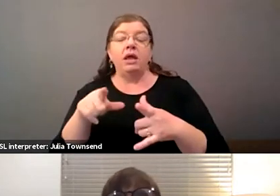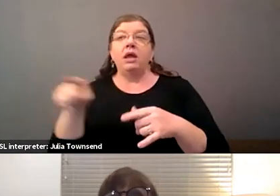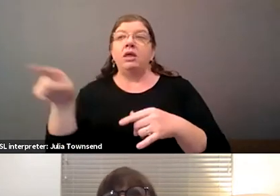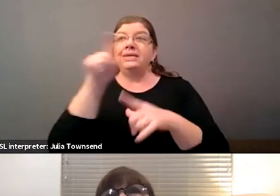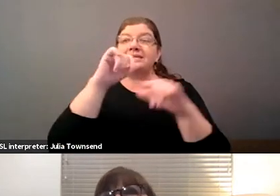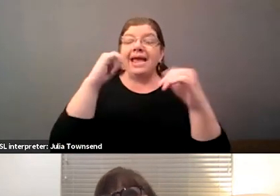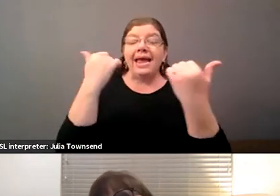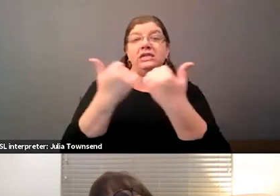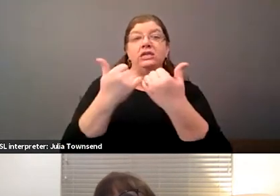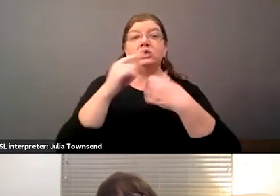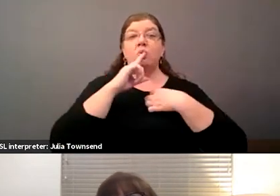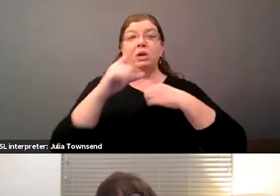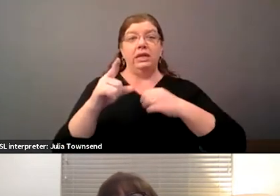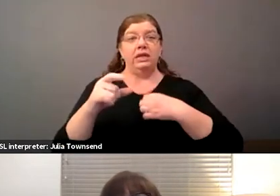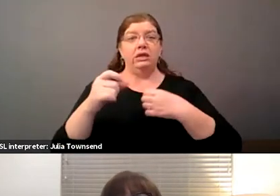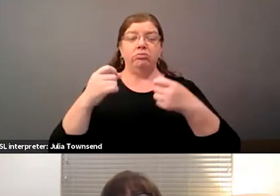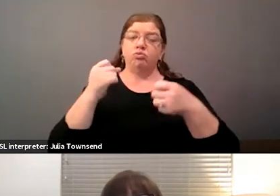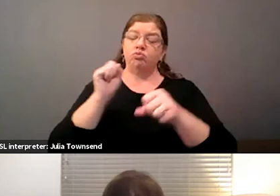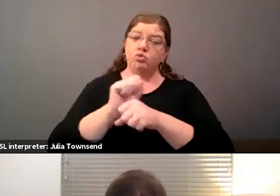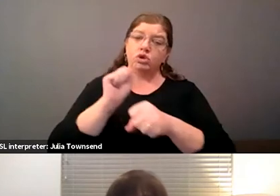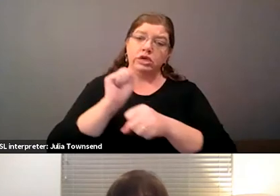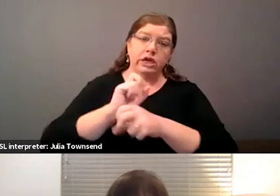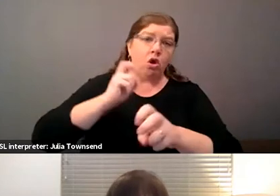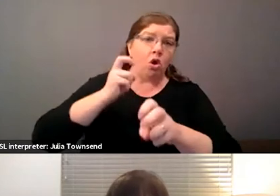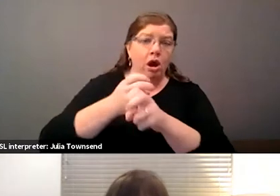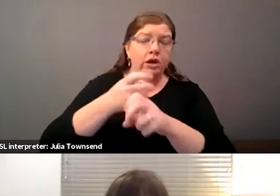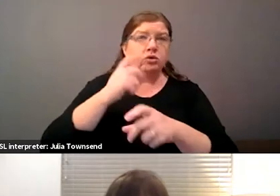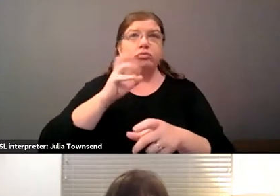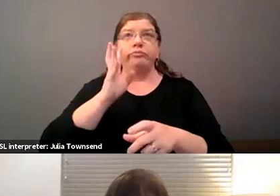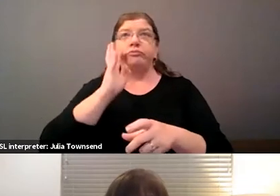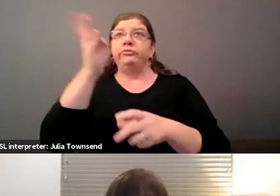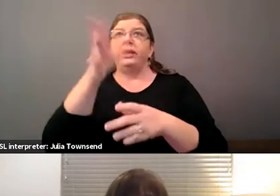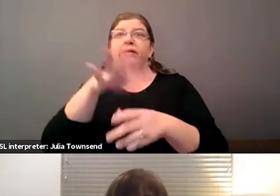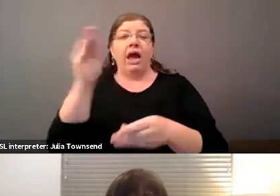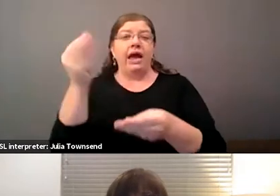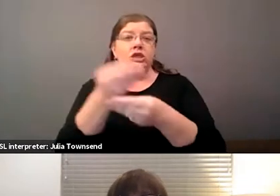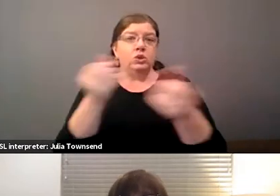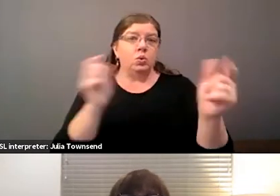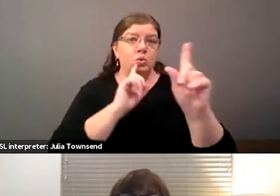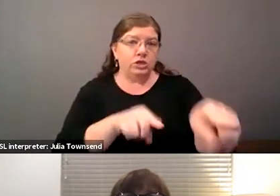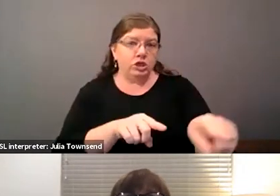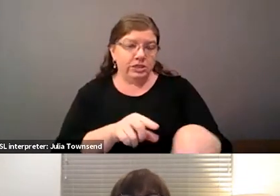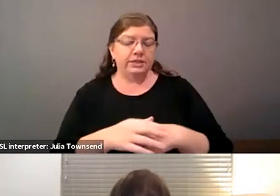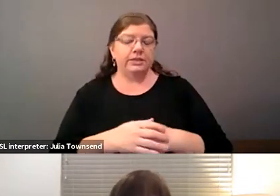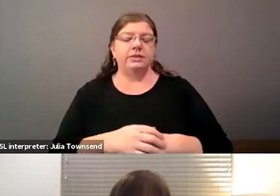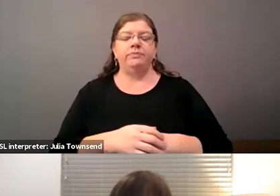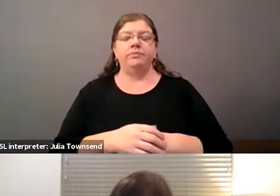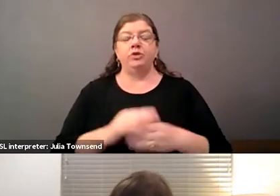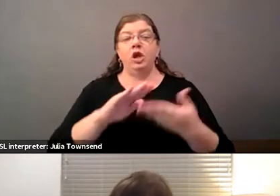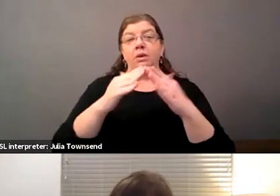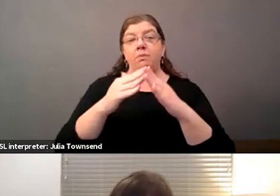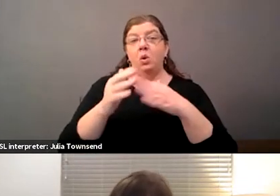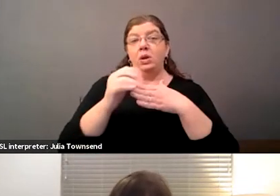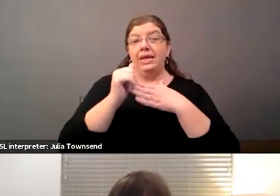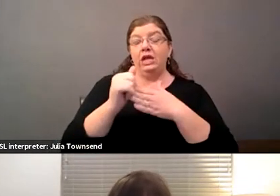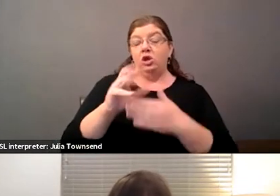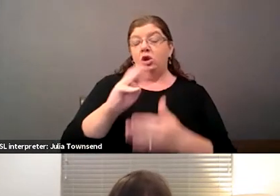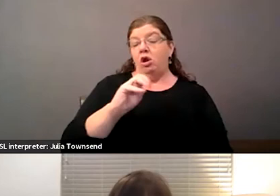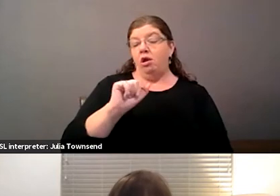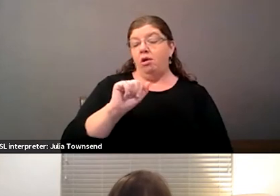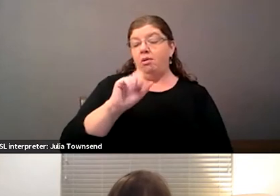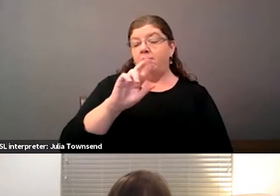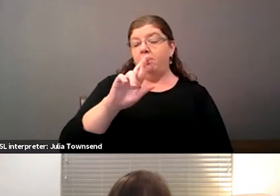are really work doing their best to work together for solutions and community leader mark alvarado